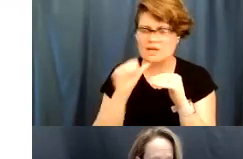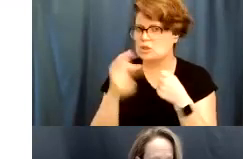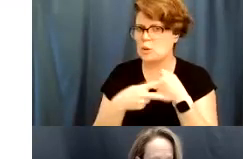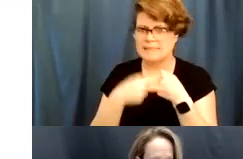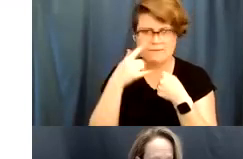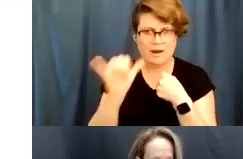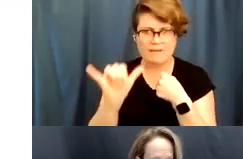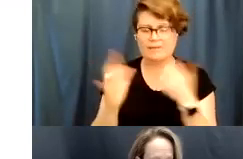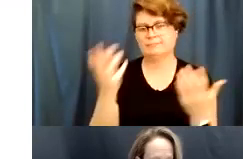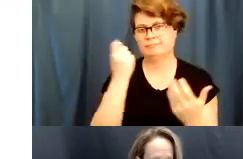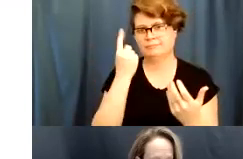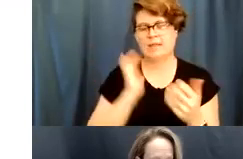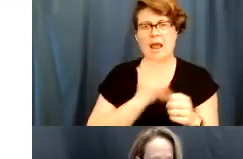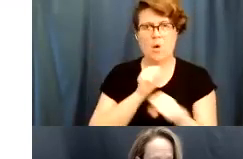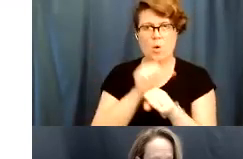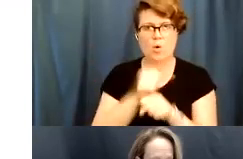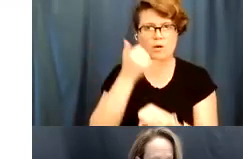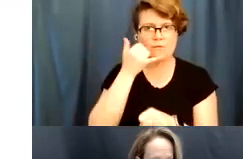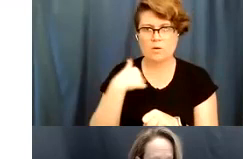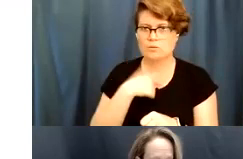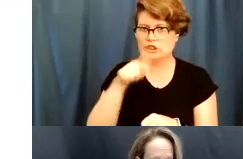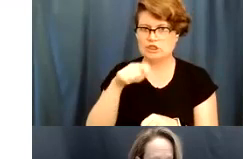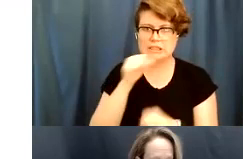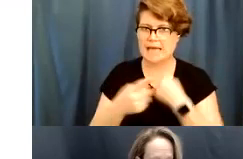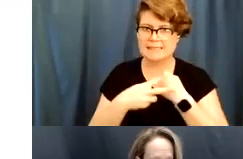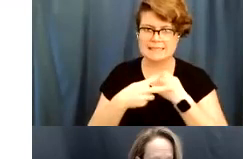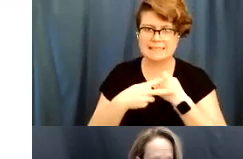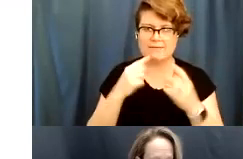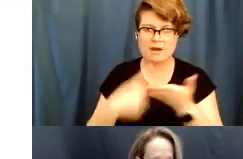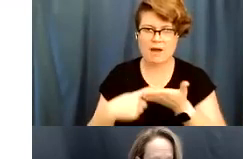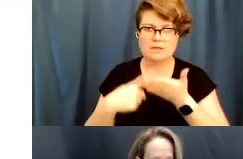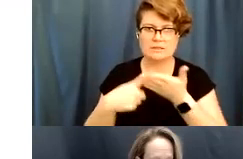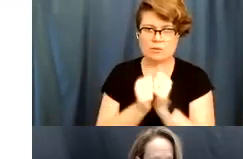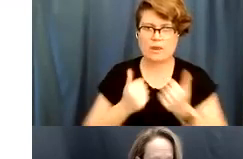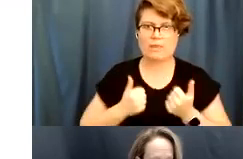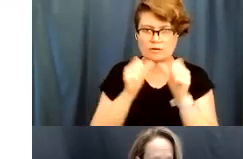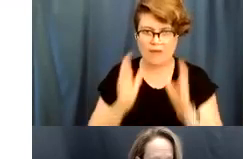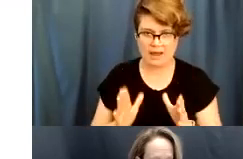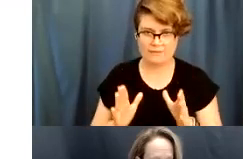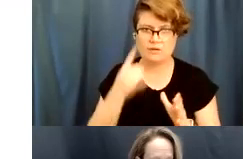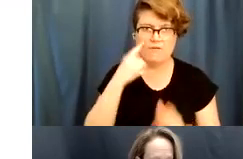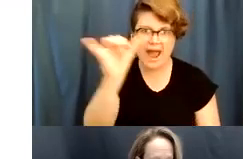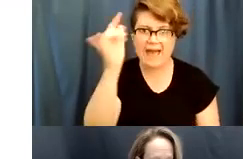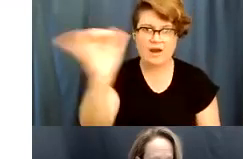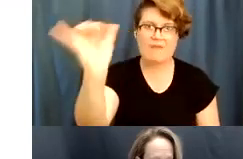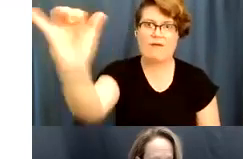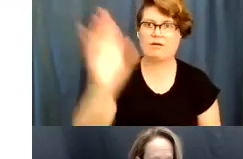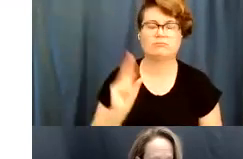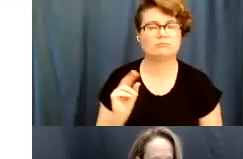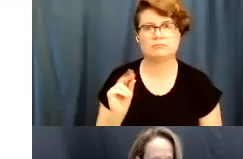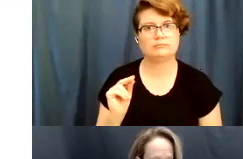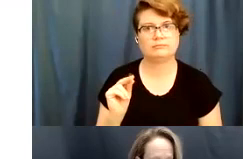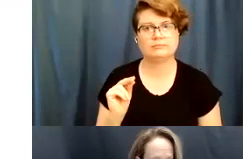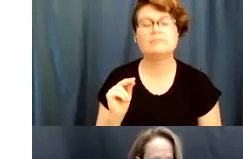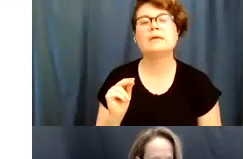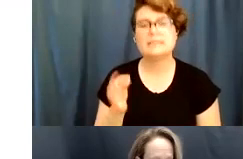with work phones should be keeping conversations that we're having with our survivors forever and a day, right? We want to